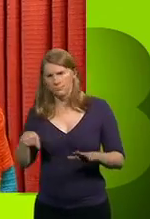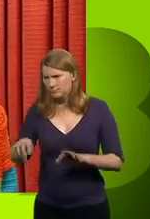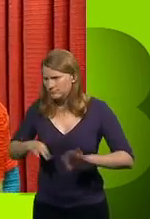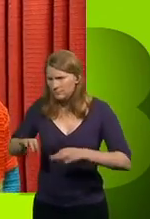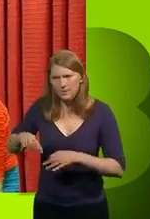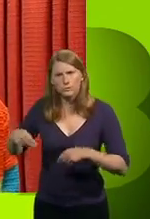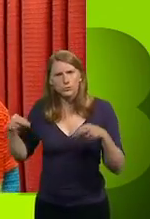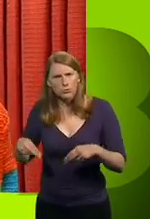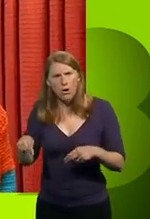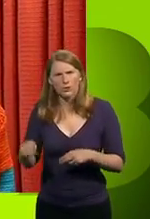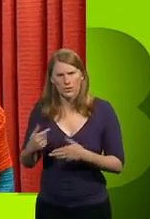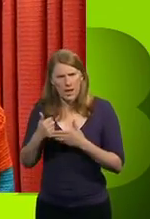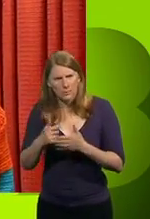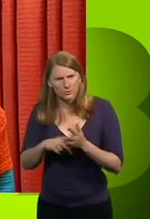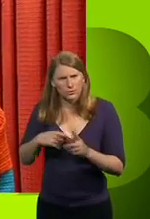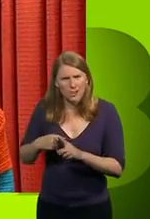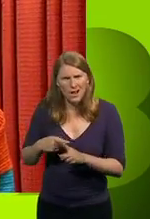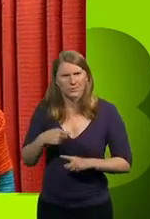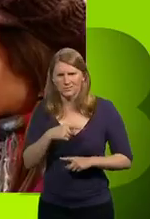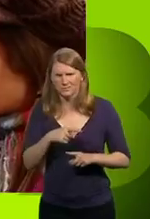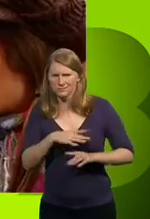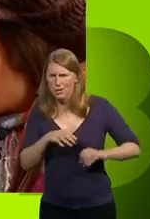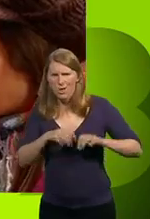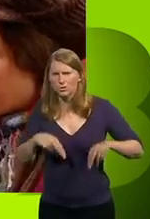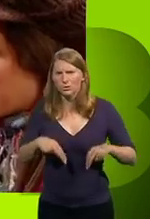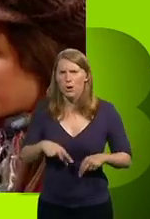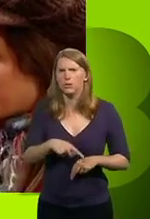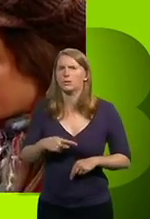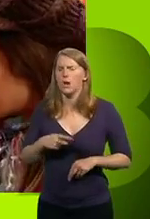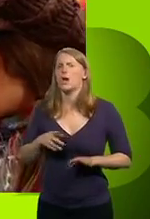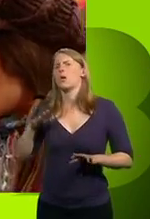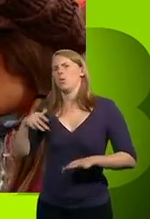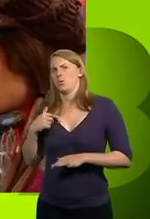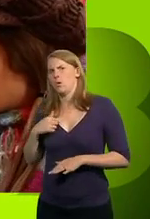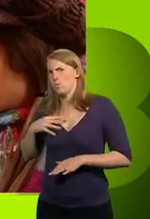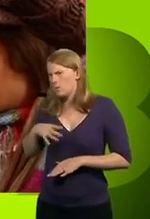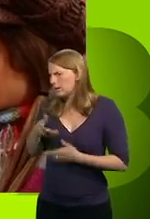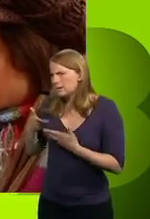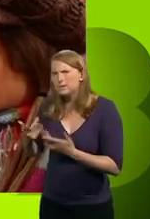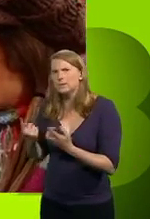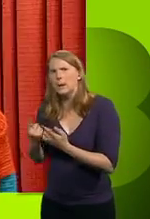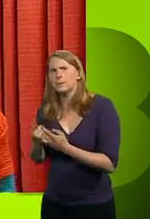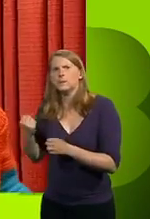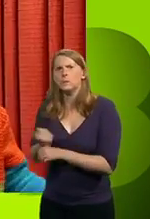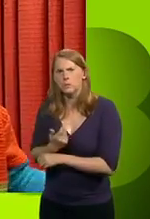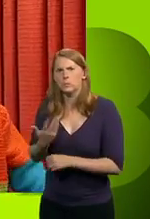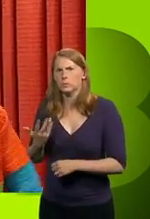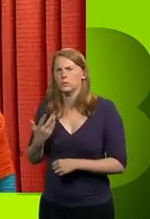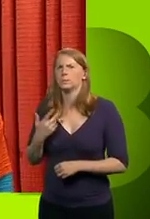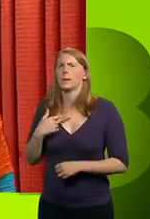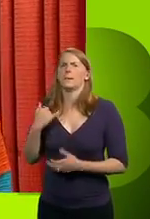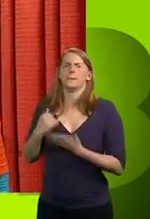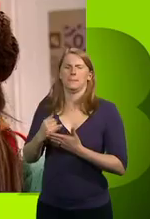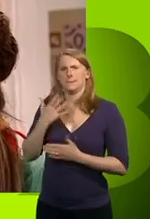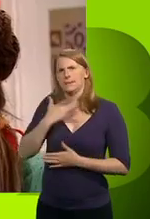stray dog in need of knitwear. Well, I wanted to give him something to do. By the time I realised I made a mistake, I didn't really know what to say. What, so all this knitting was for